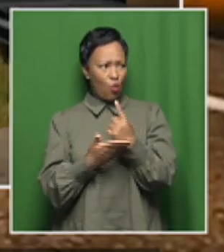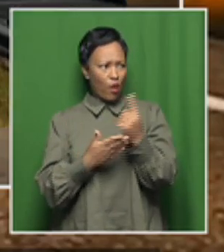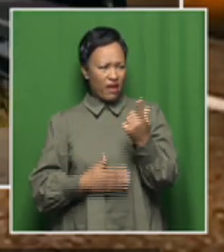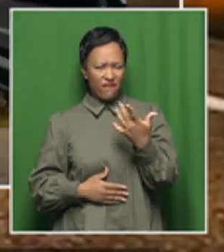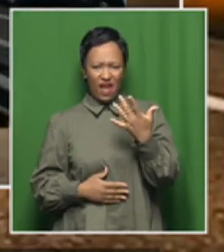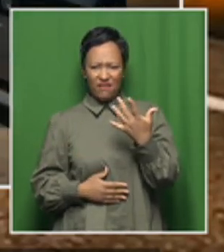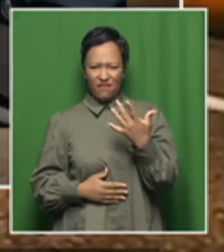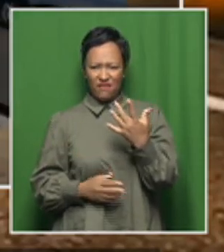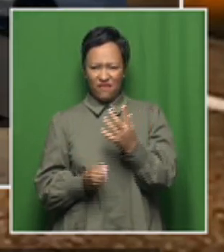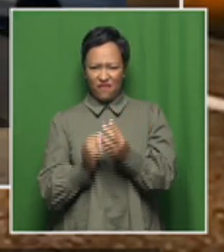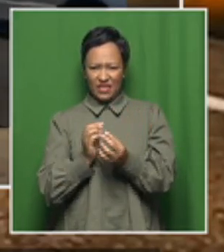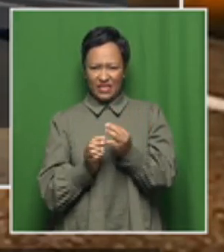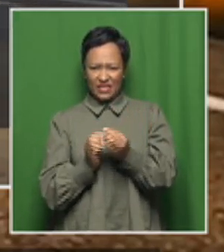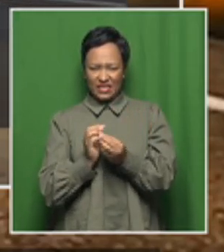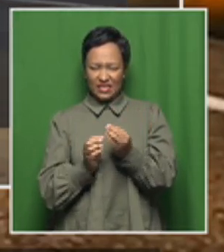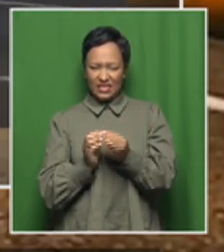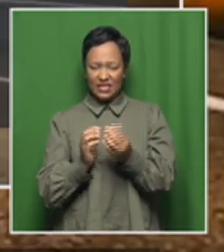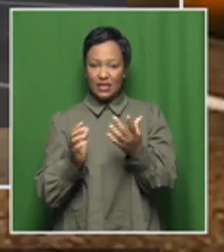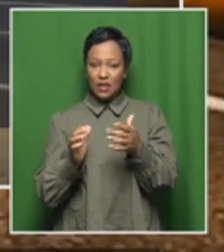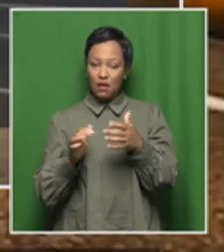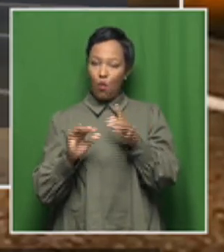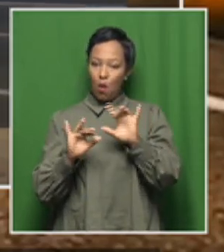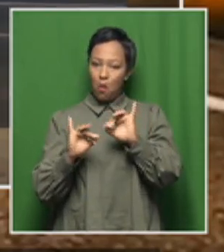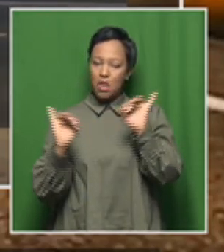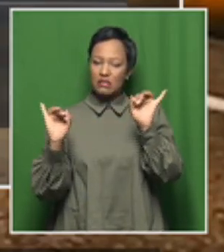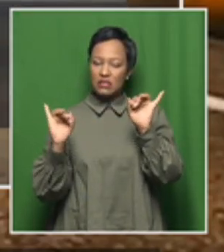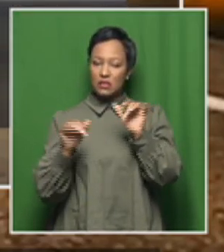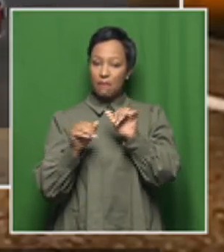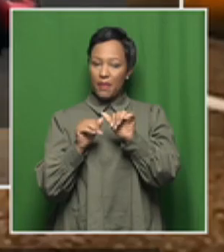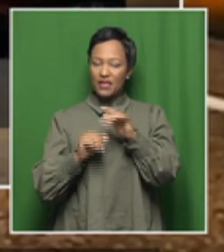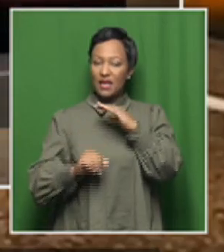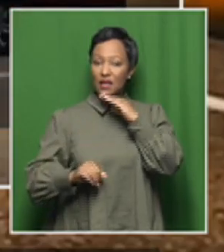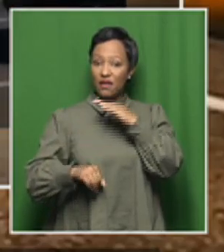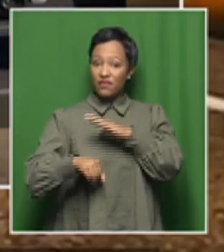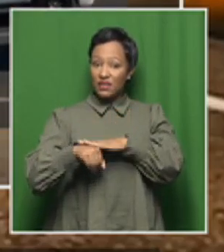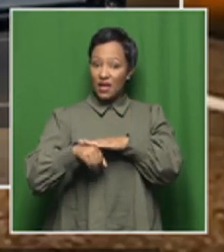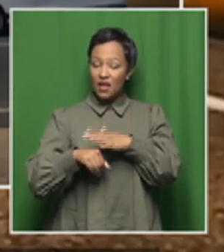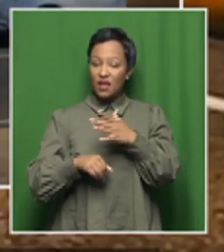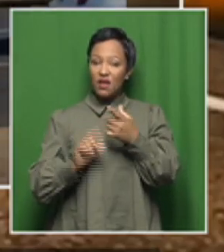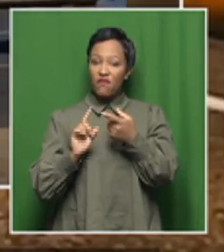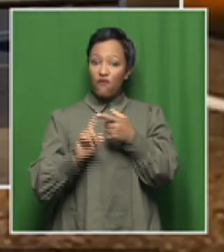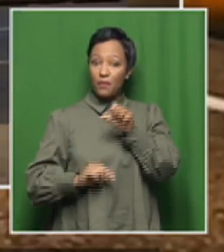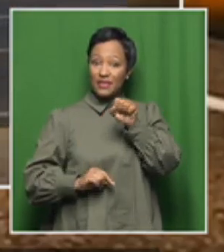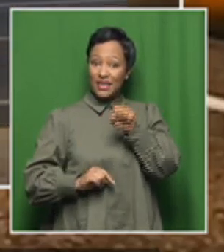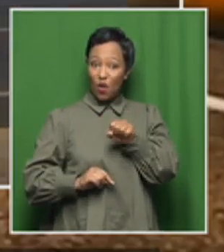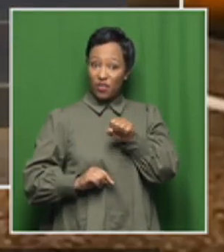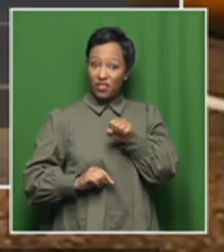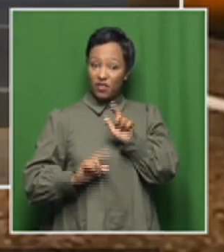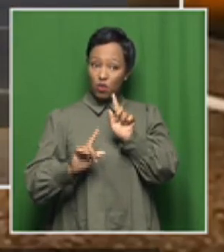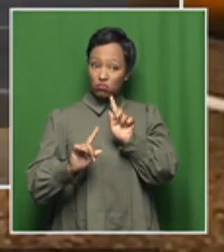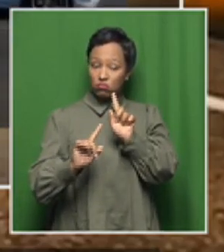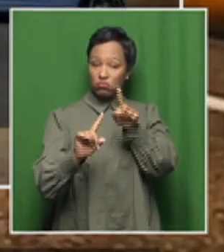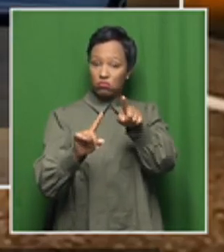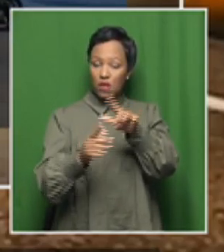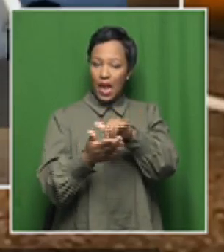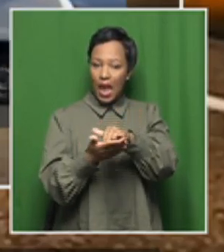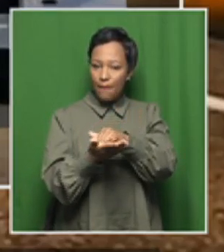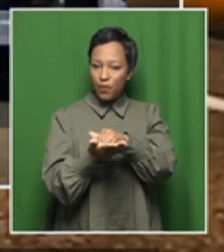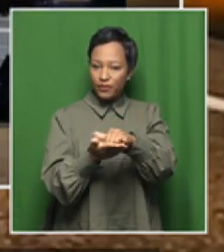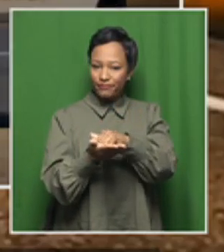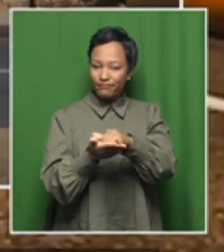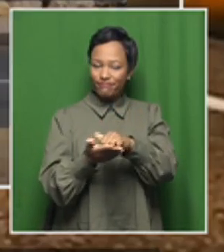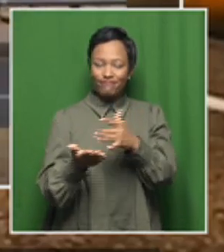this disruption, but it does get major. So either give yourself plenty of time to get through, particularly if you're coming south and you need to get to the airport, or just look at